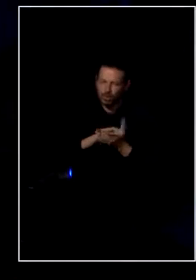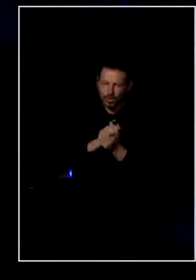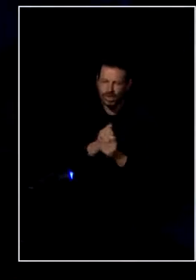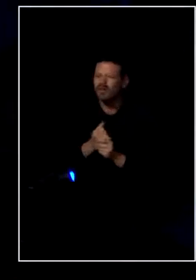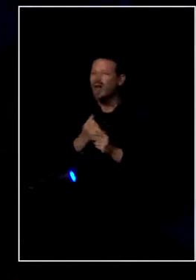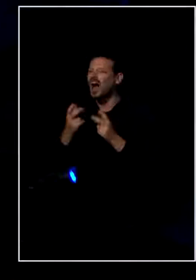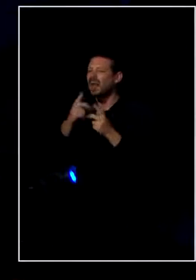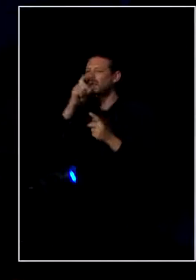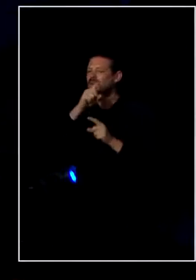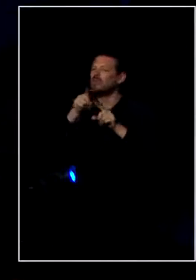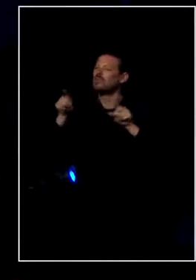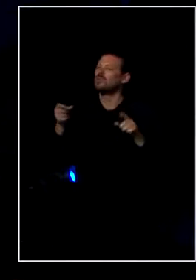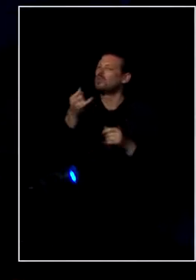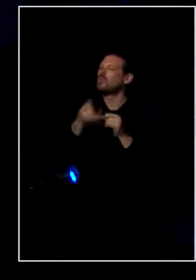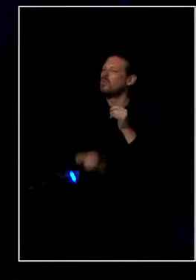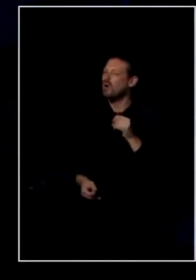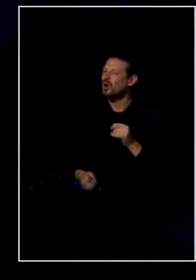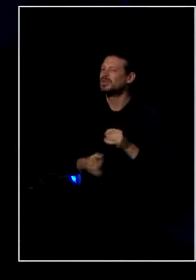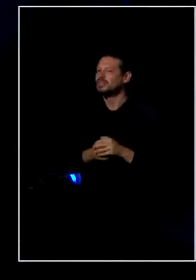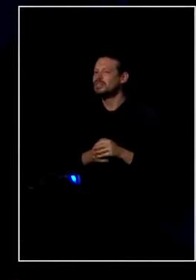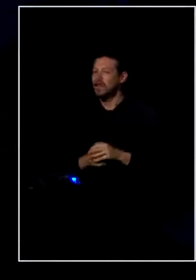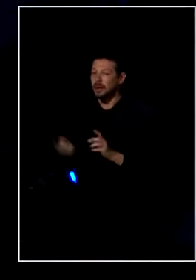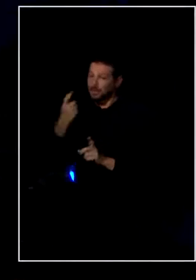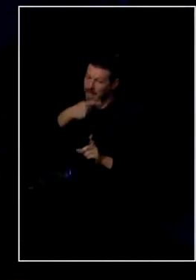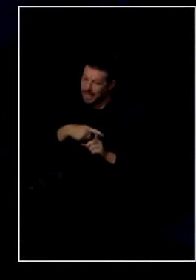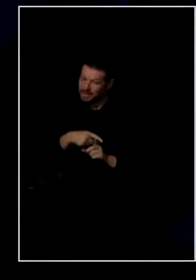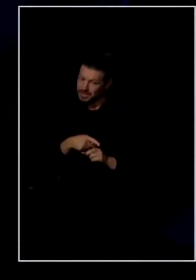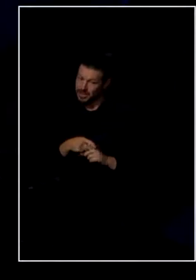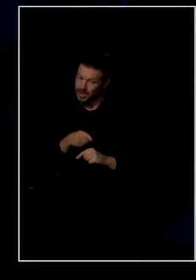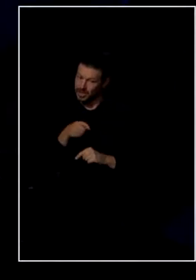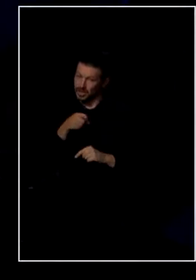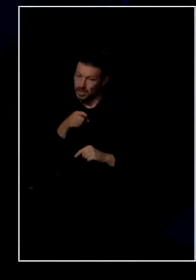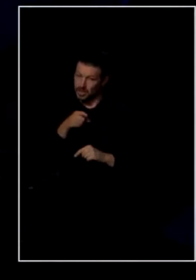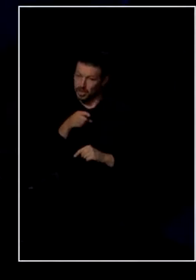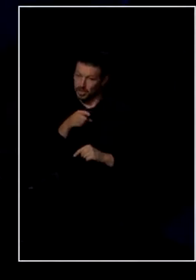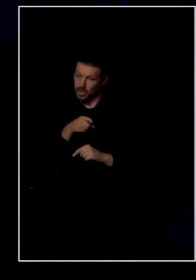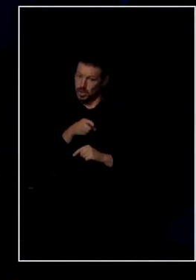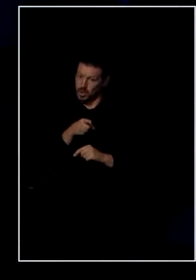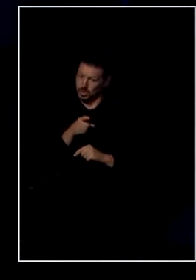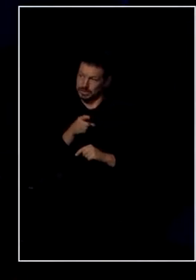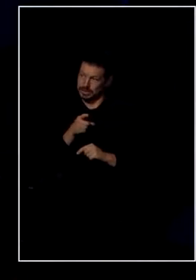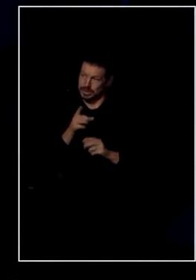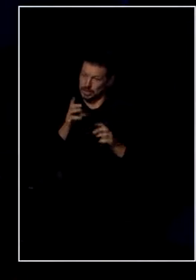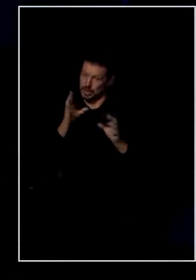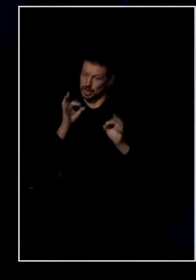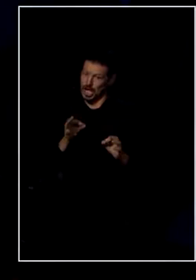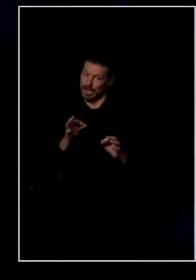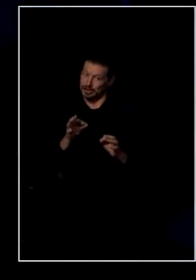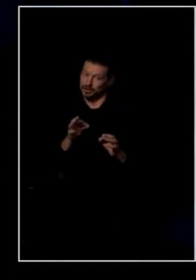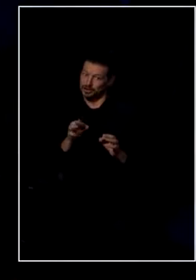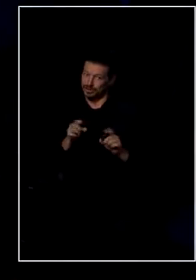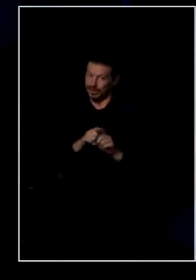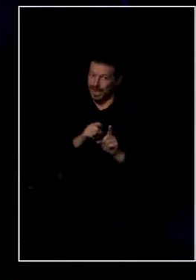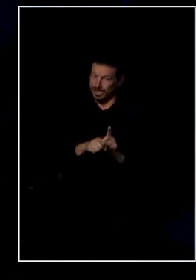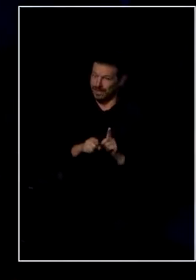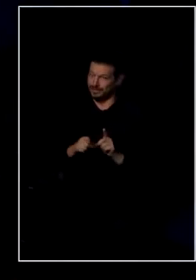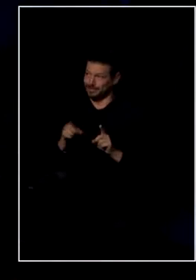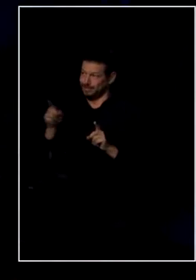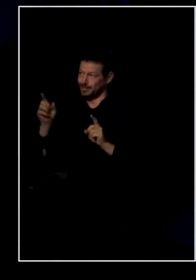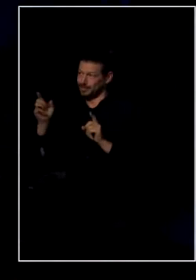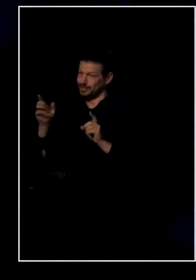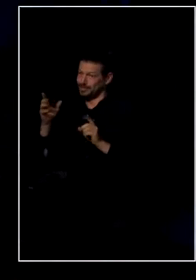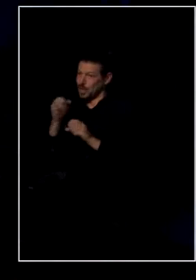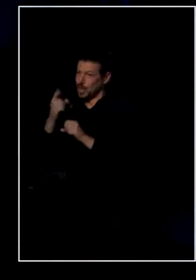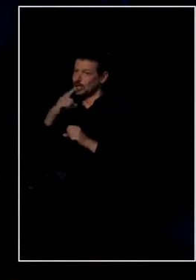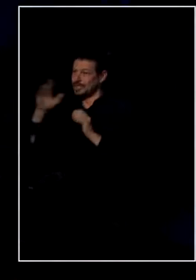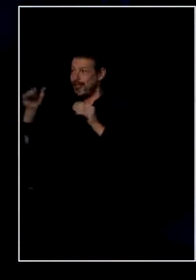off than you. And also, you jumped for joy when God said you were going to come down to earth, so you knew what you were